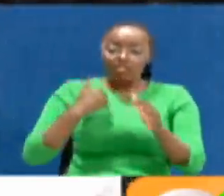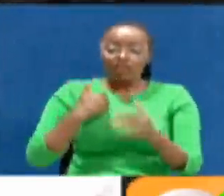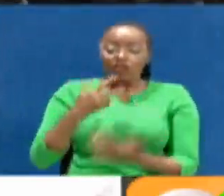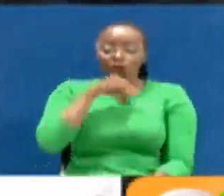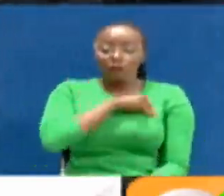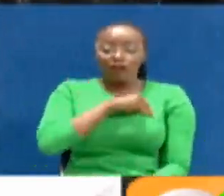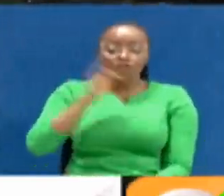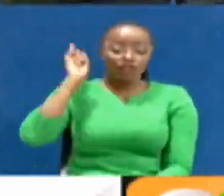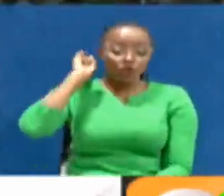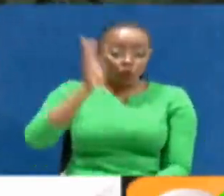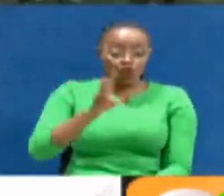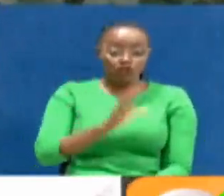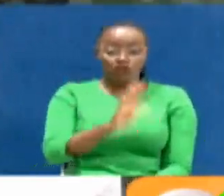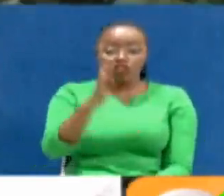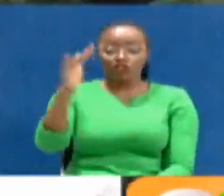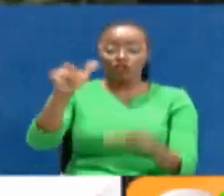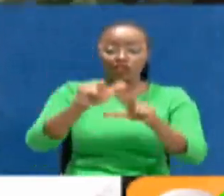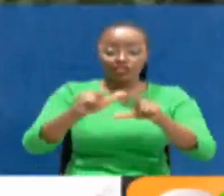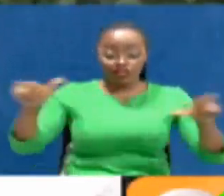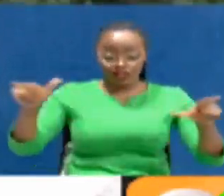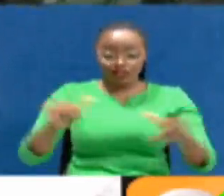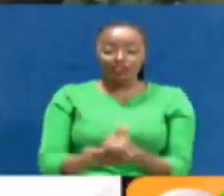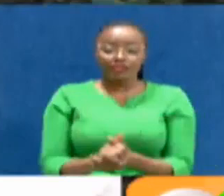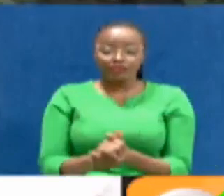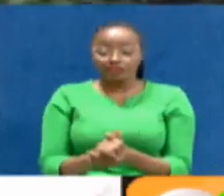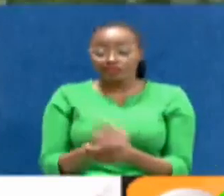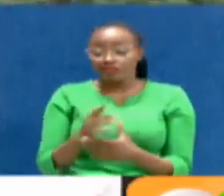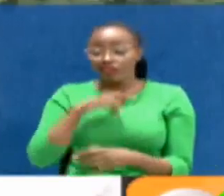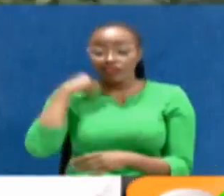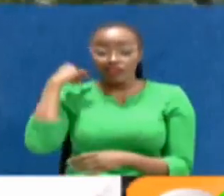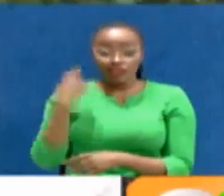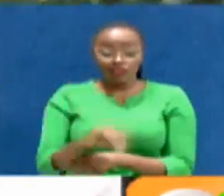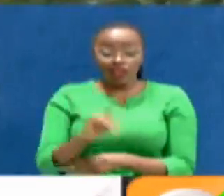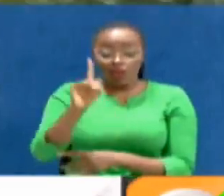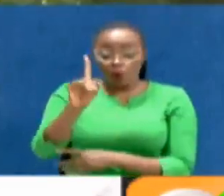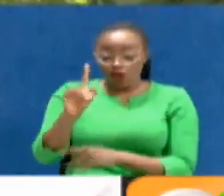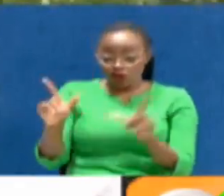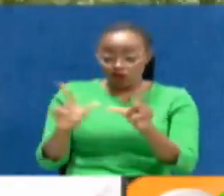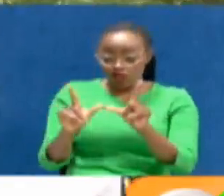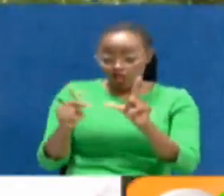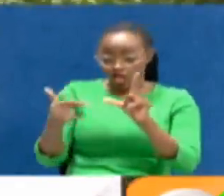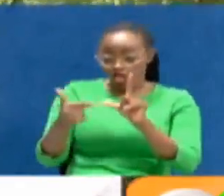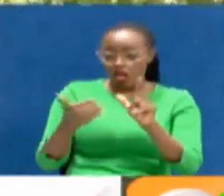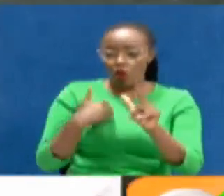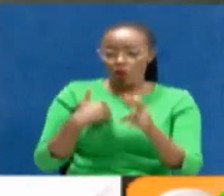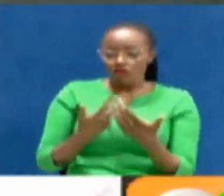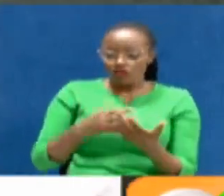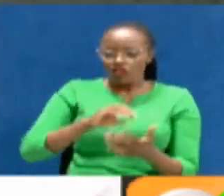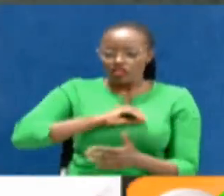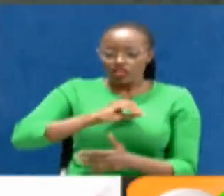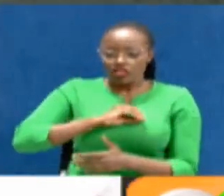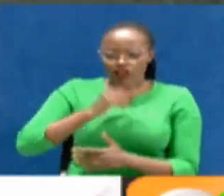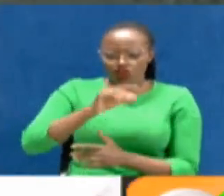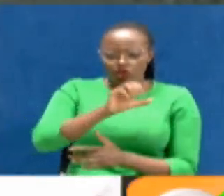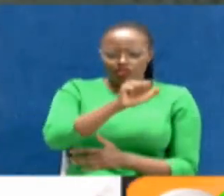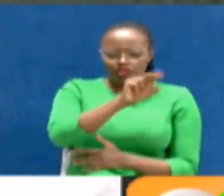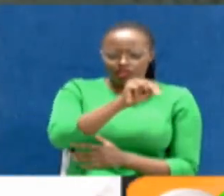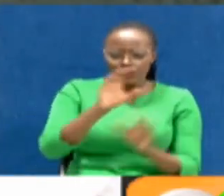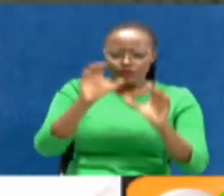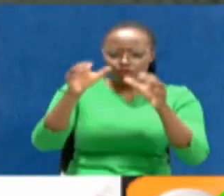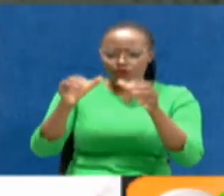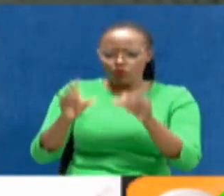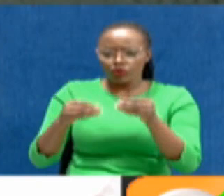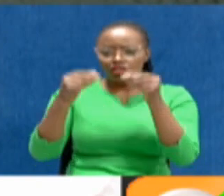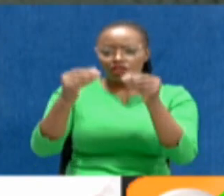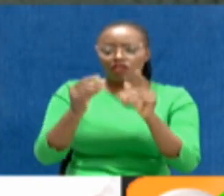be the beneficiaries of the forest land. Ironically, one of the title deeds belonging to Sun Valley Developers Limited was